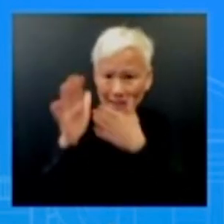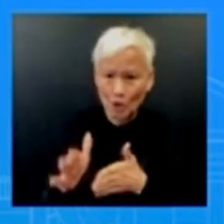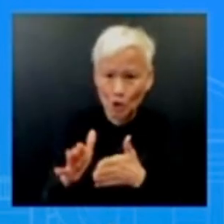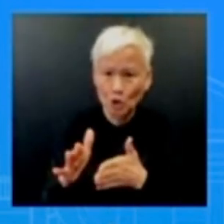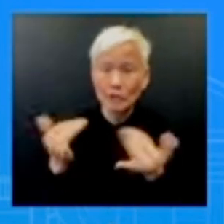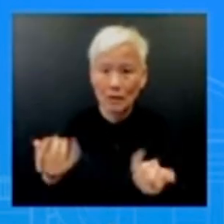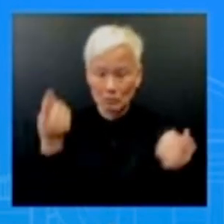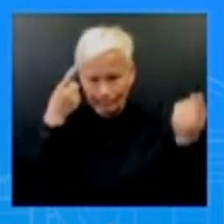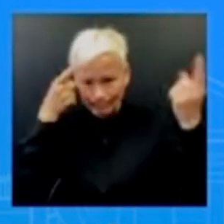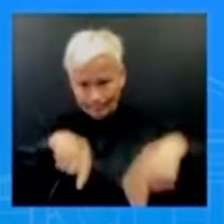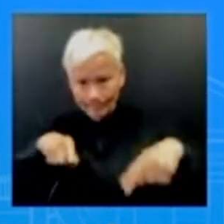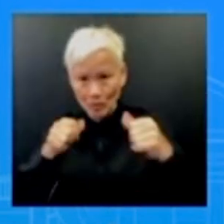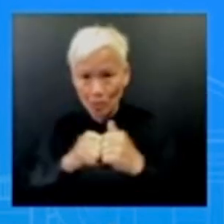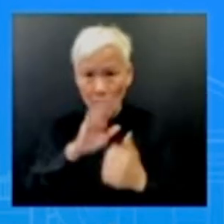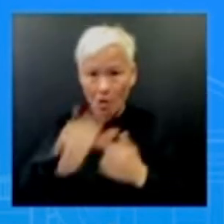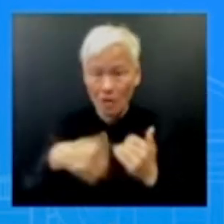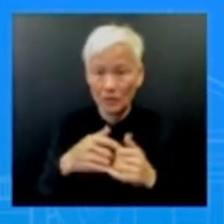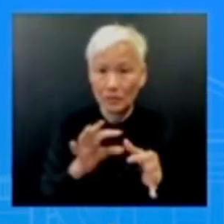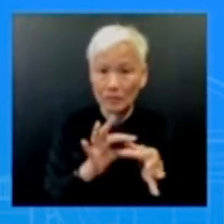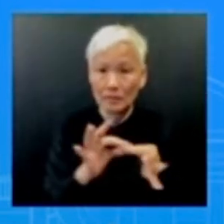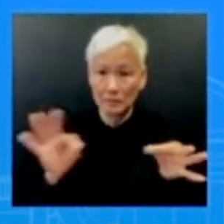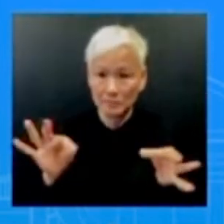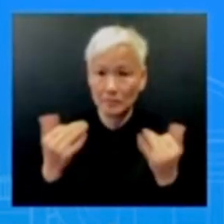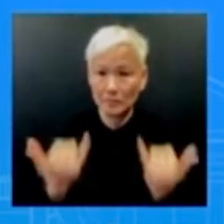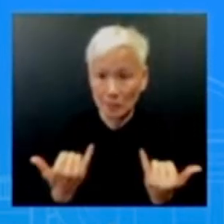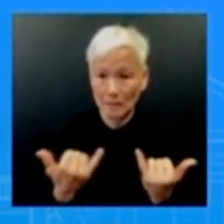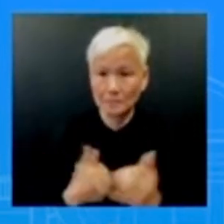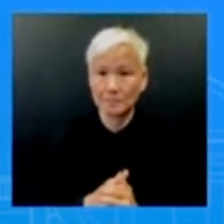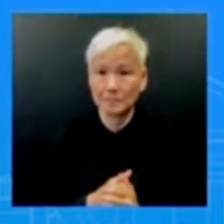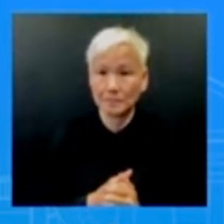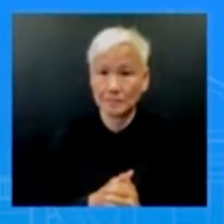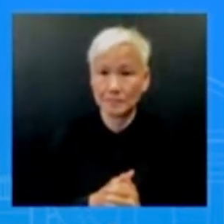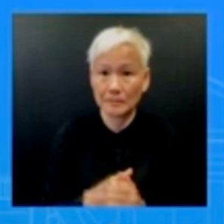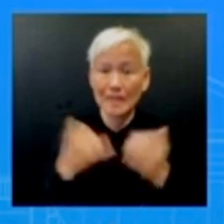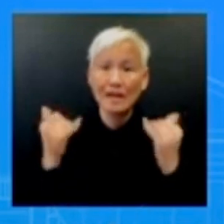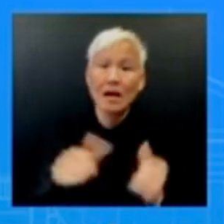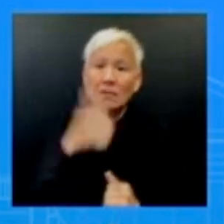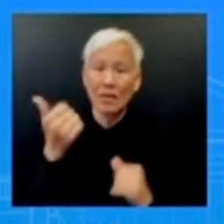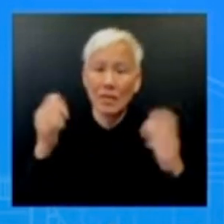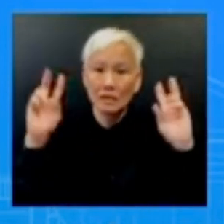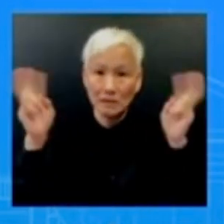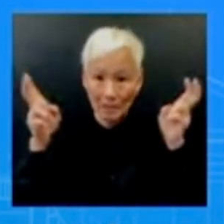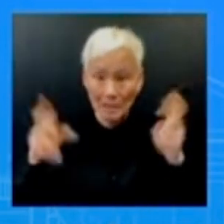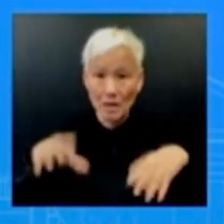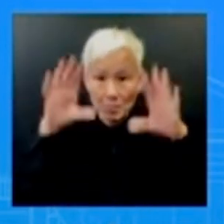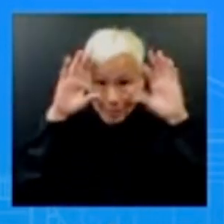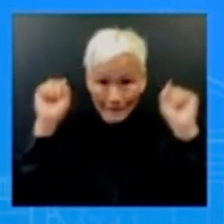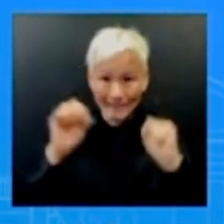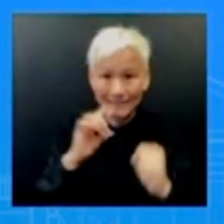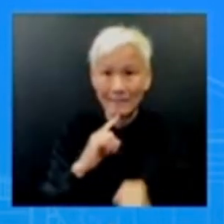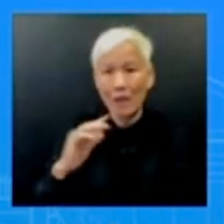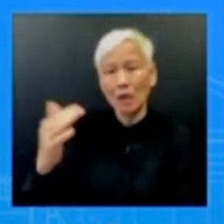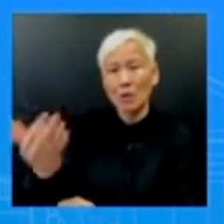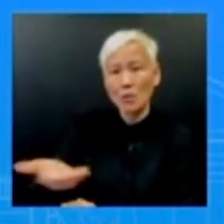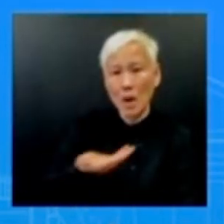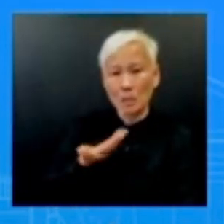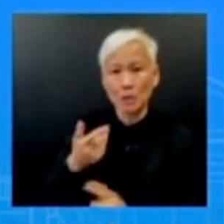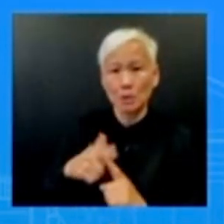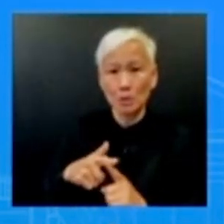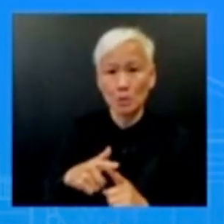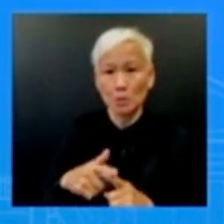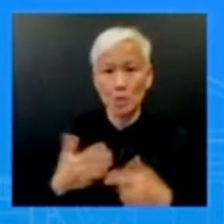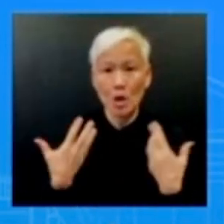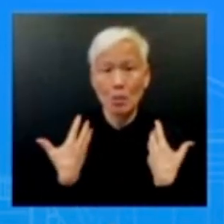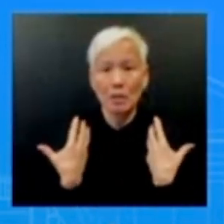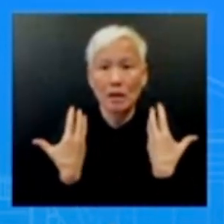On a separate topic, earlier today, I think you saw, the President issued a statement welcoming the recovery and soon